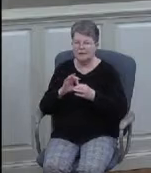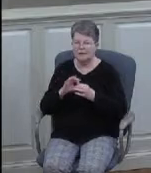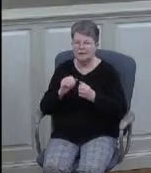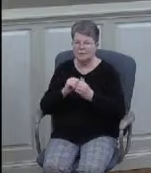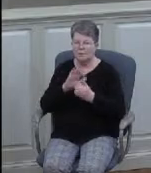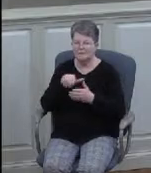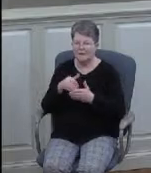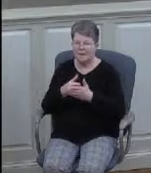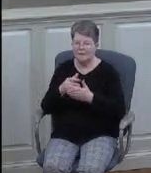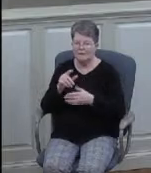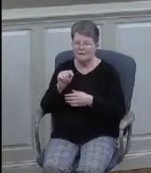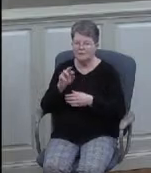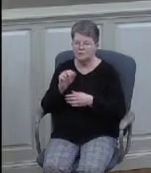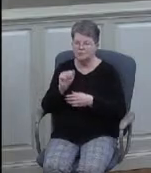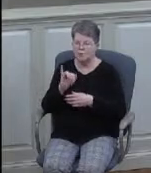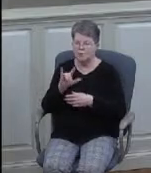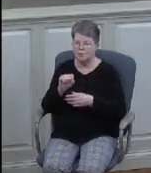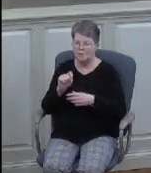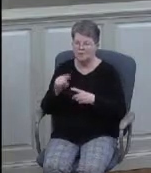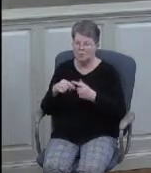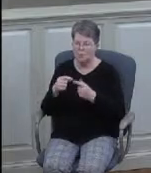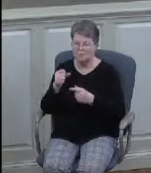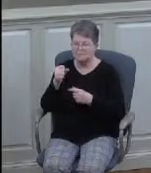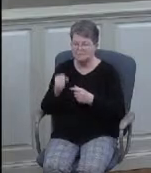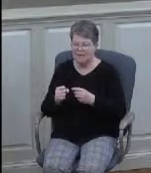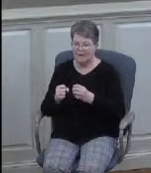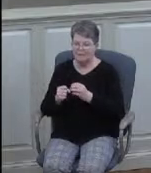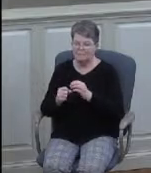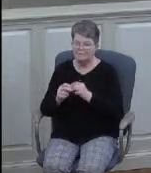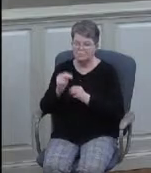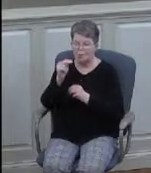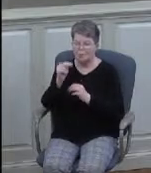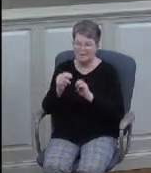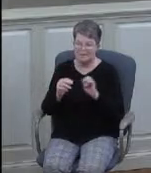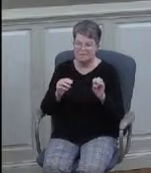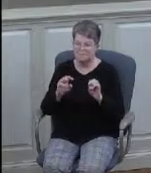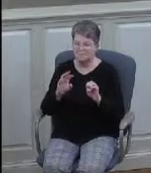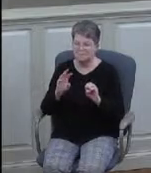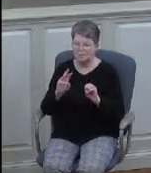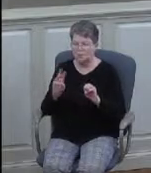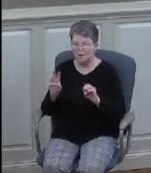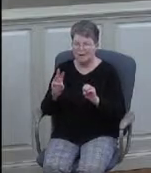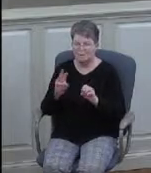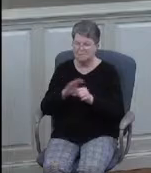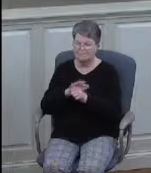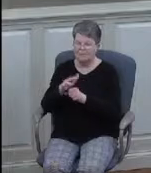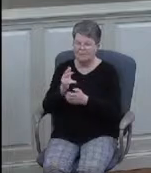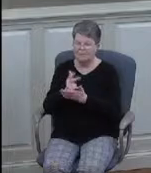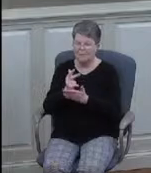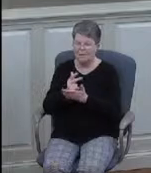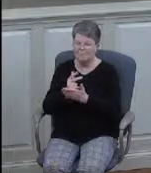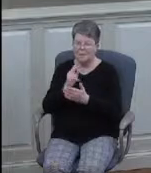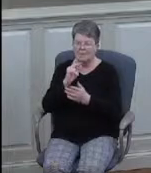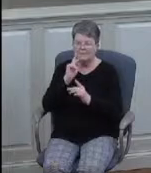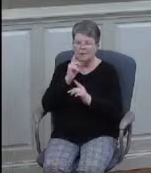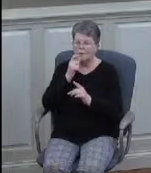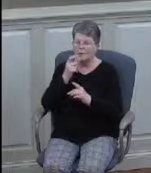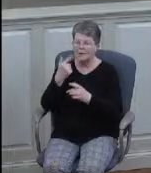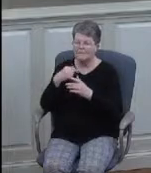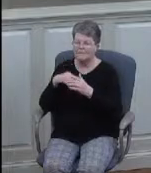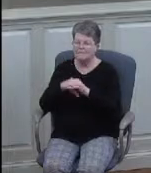the trails going south and all the trails going north and east and west from that point, with plenty of parking so people could come from out of town